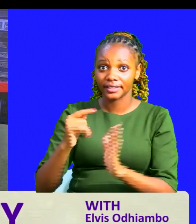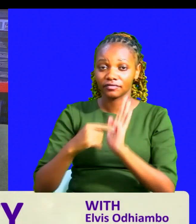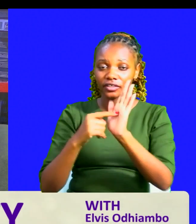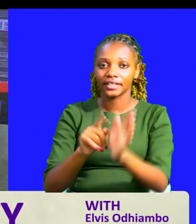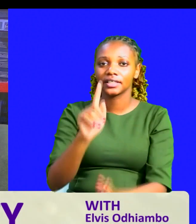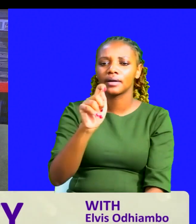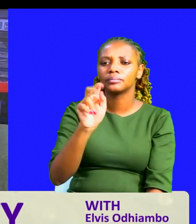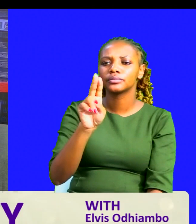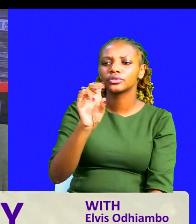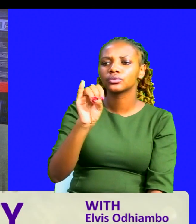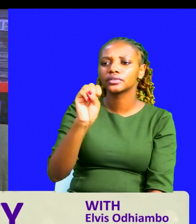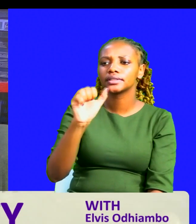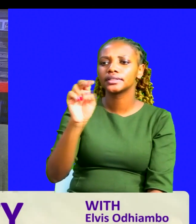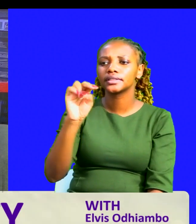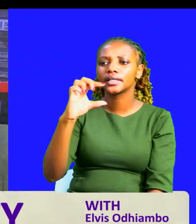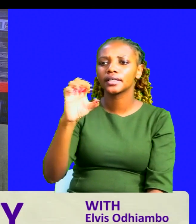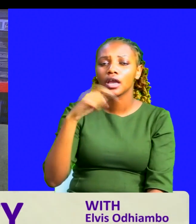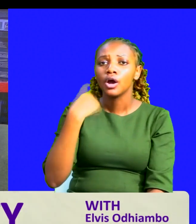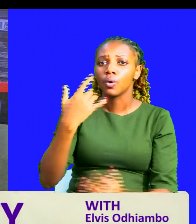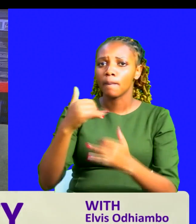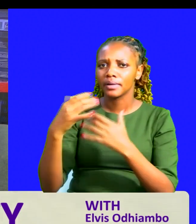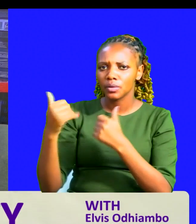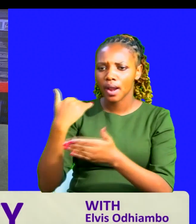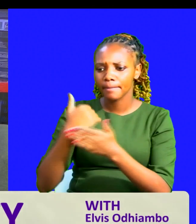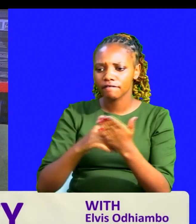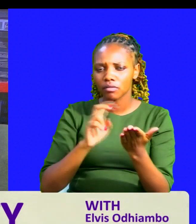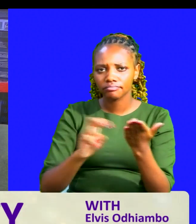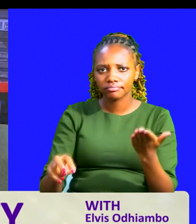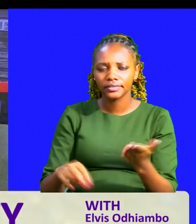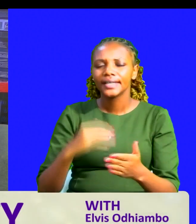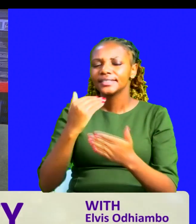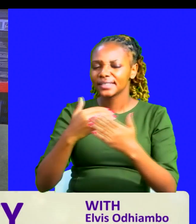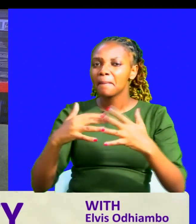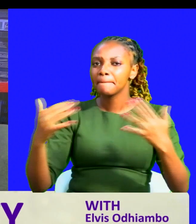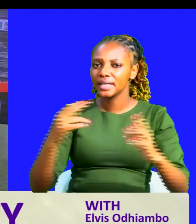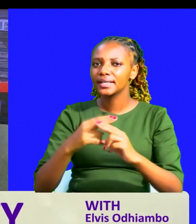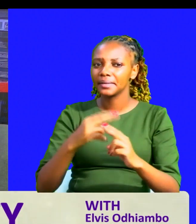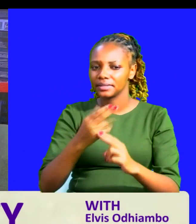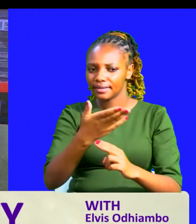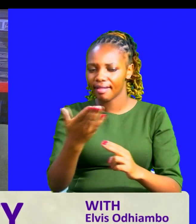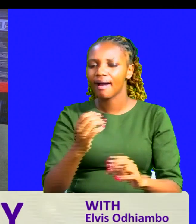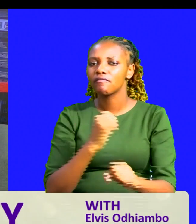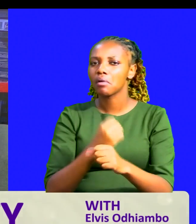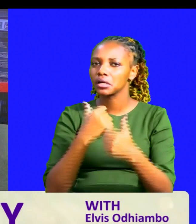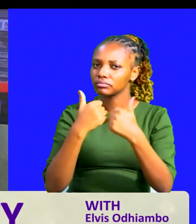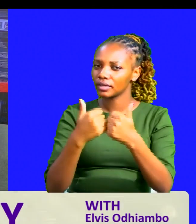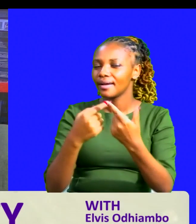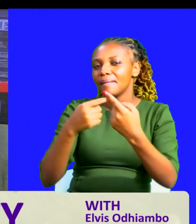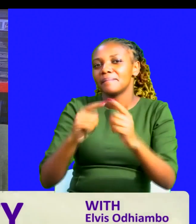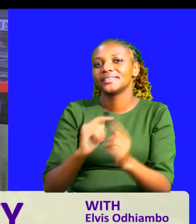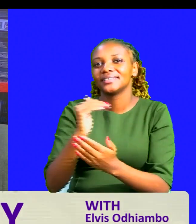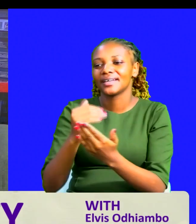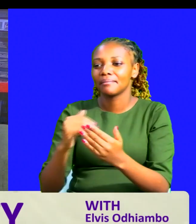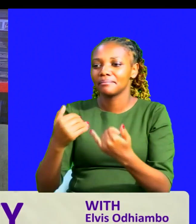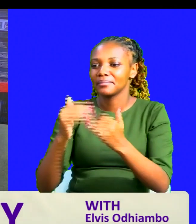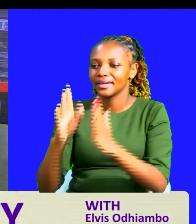Tuisenge, who did really well for the club before he moved out. Some big names have already done their part. They did well, but some of these players,